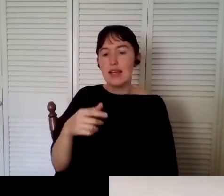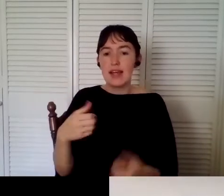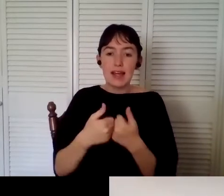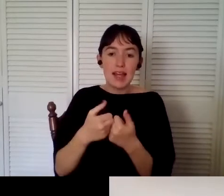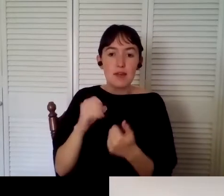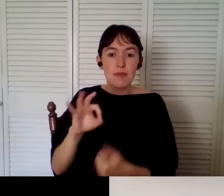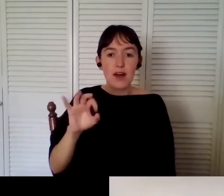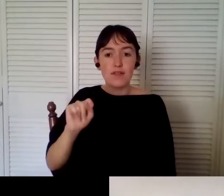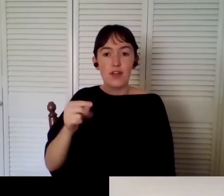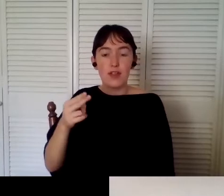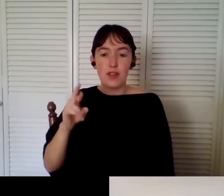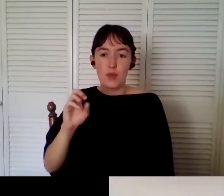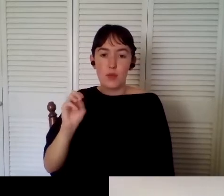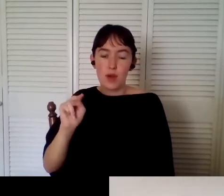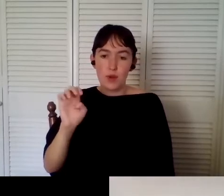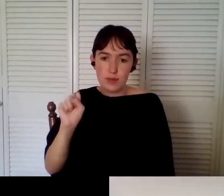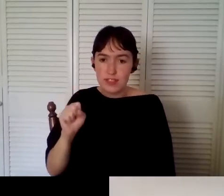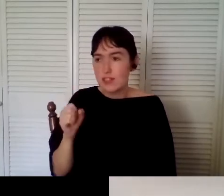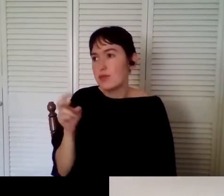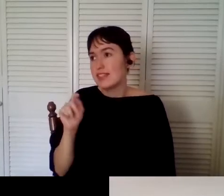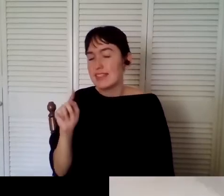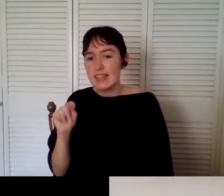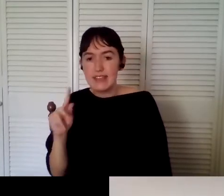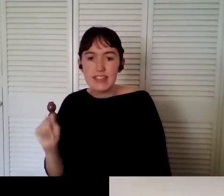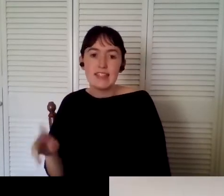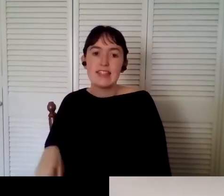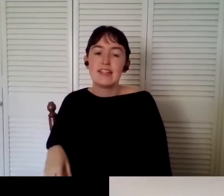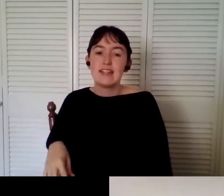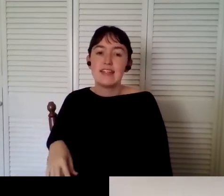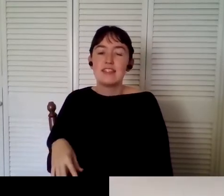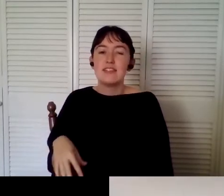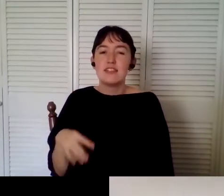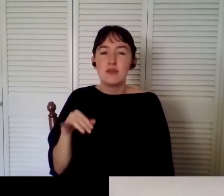TV, like fantasy, whatever movies and TV are like